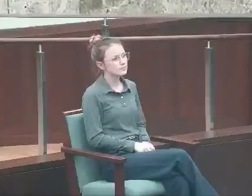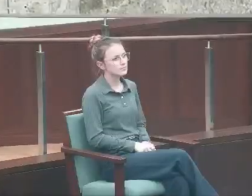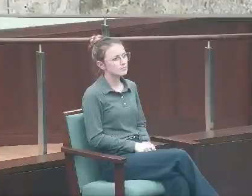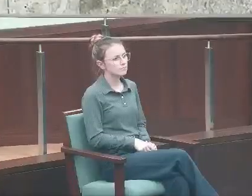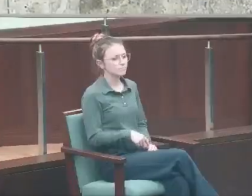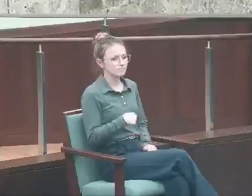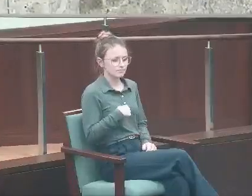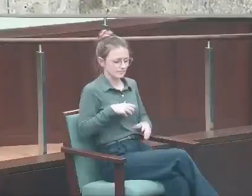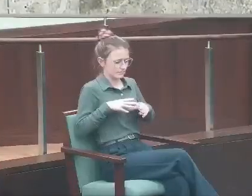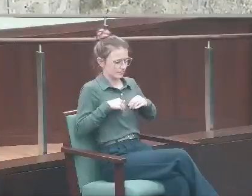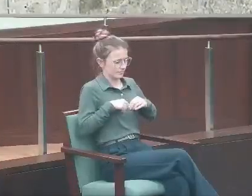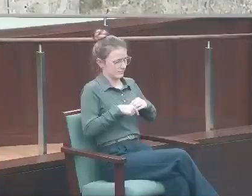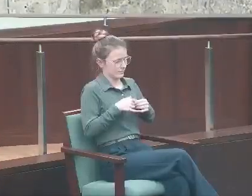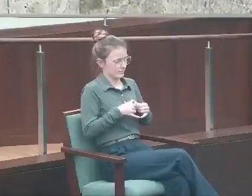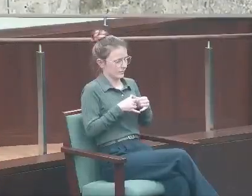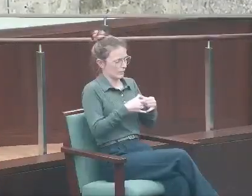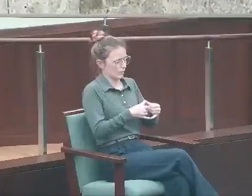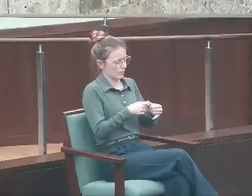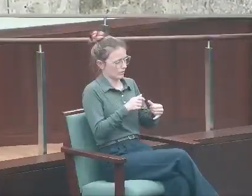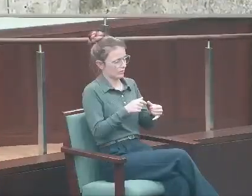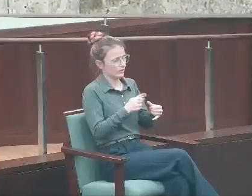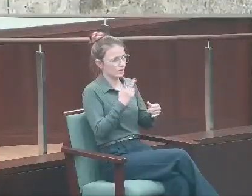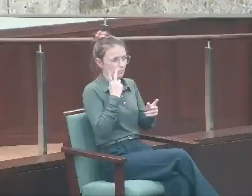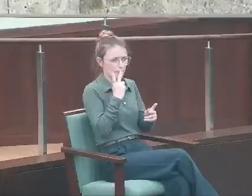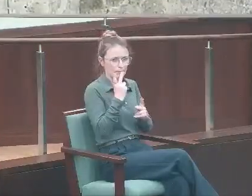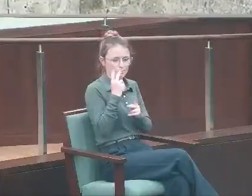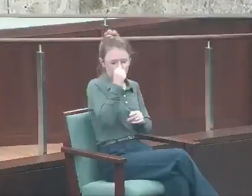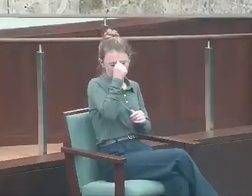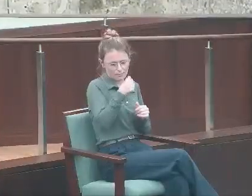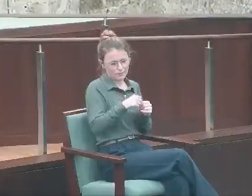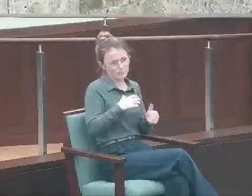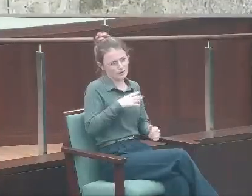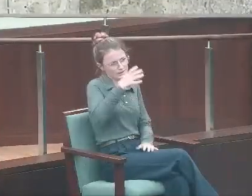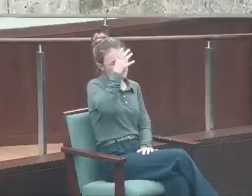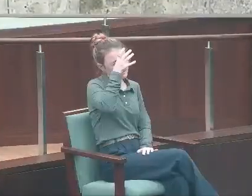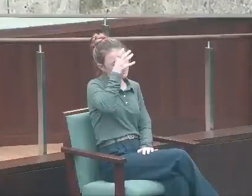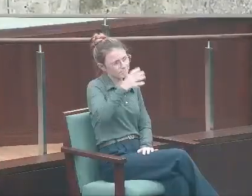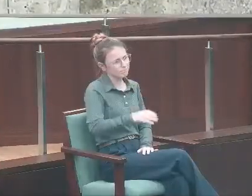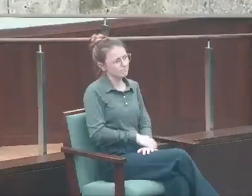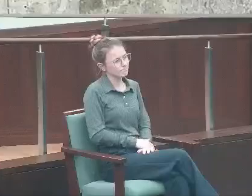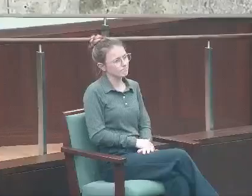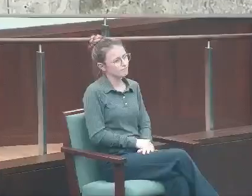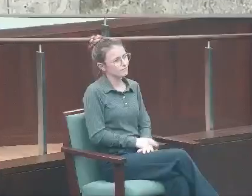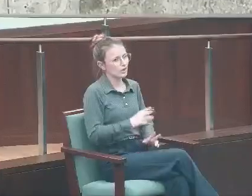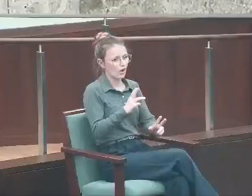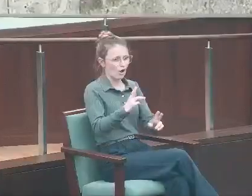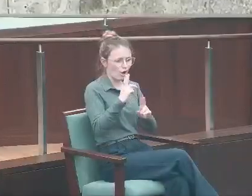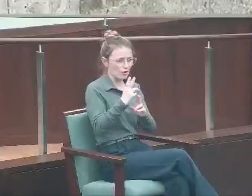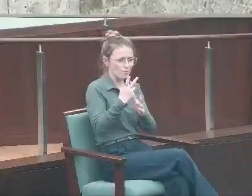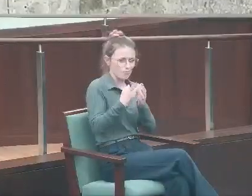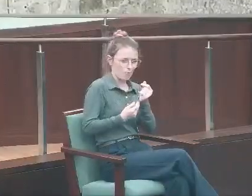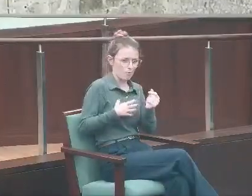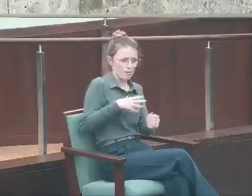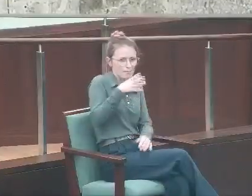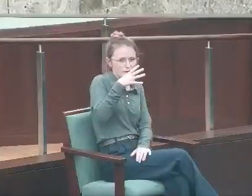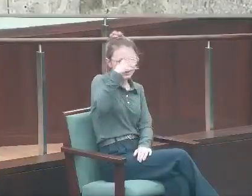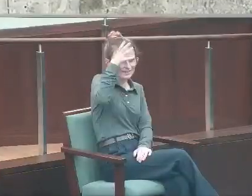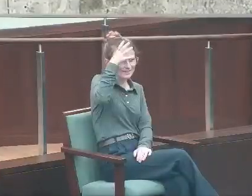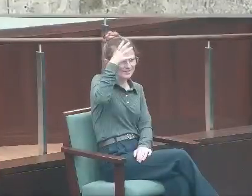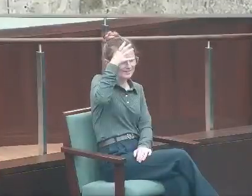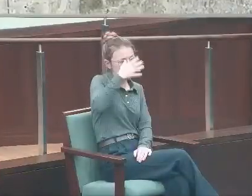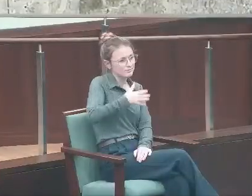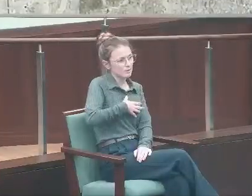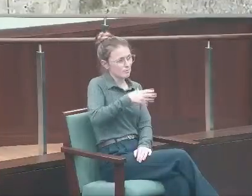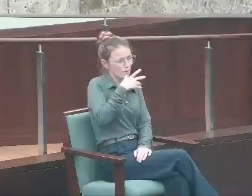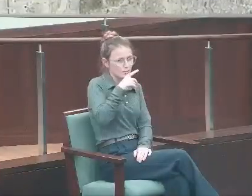I'm accepting this award in memory of my dad and in honor of both of my parents, my